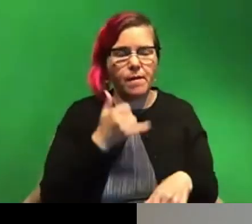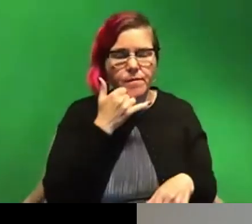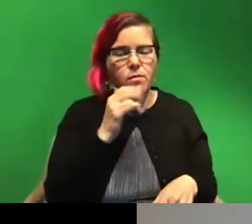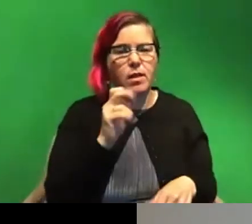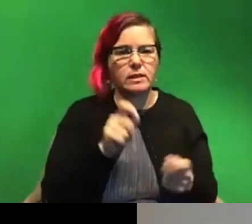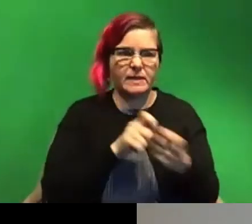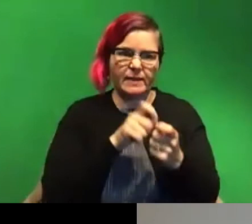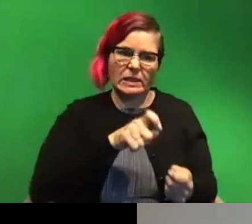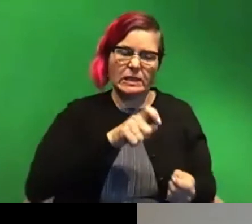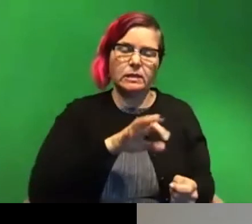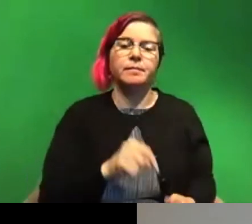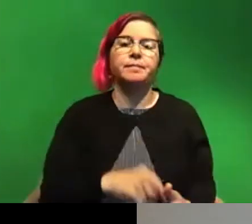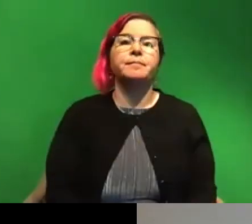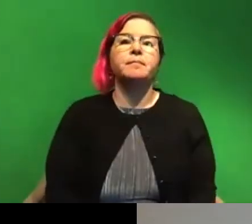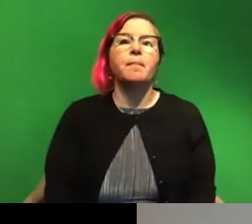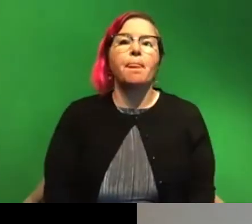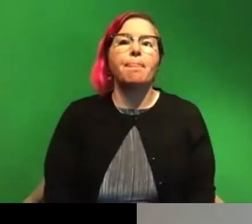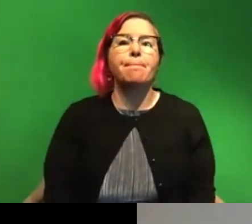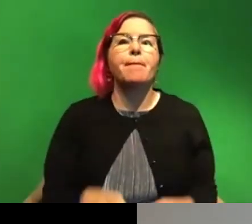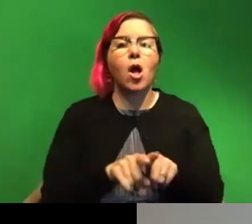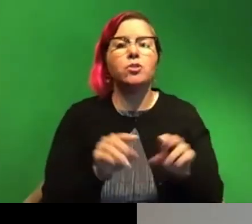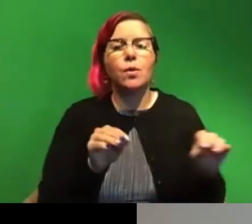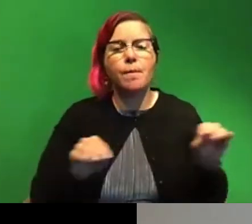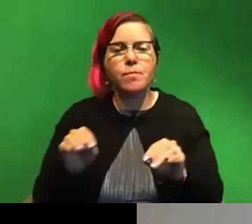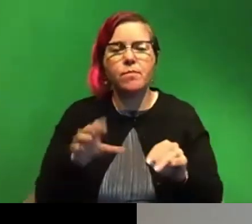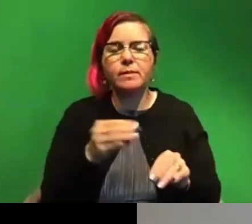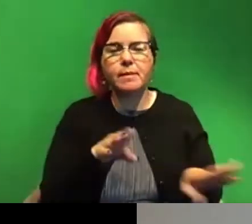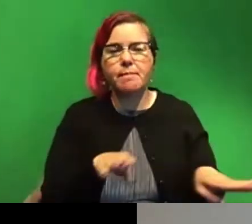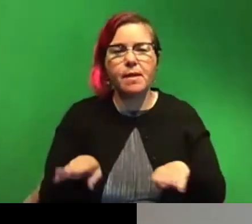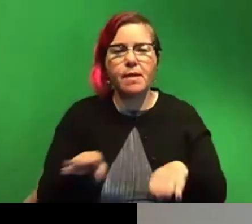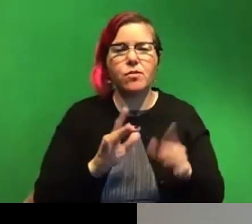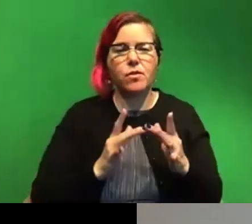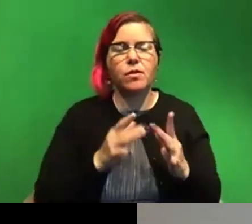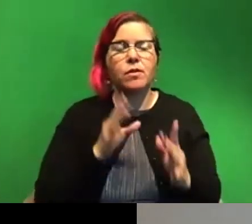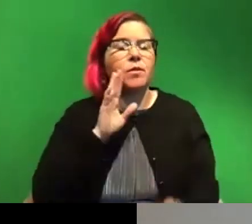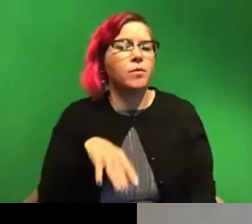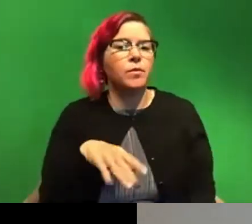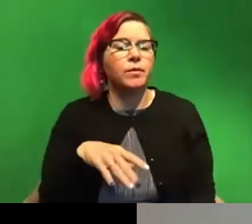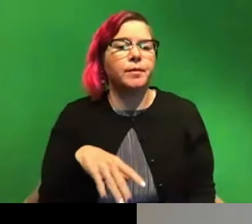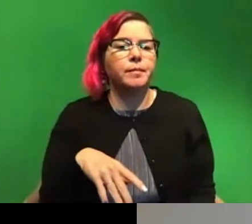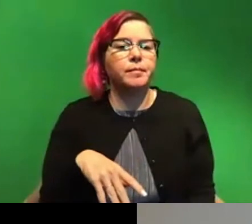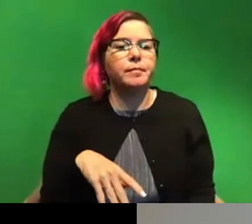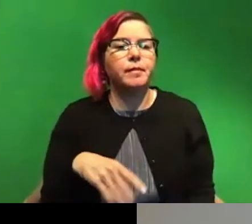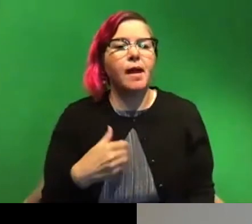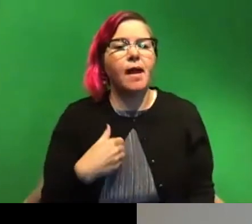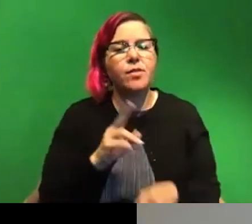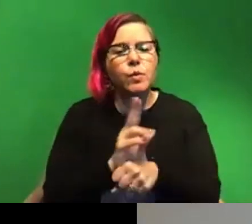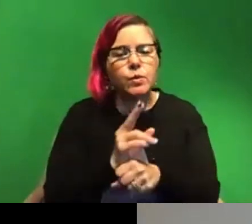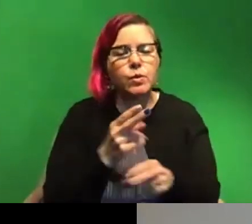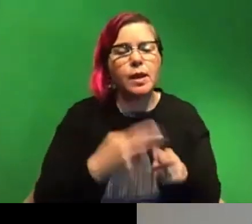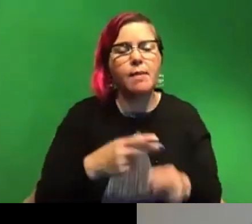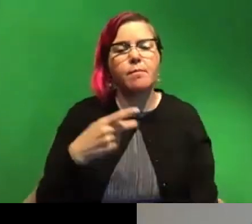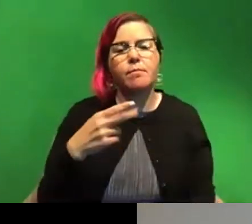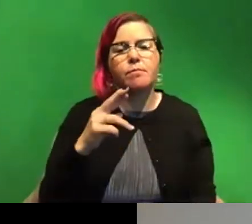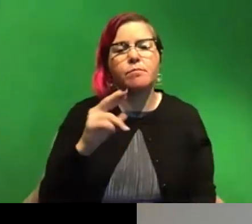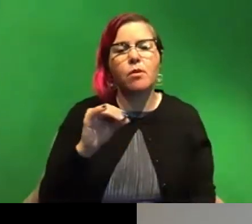something. I think also just your movements and behavior online. I know that we all, we have usernames and we have profiles and